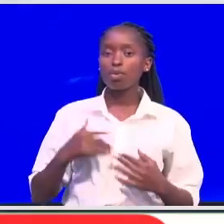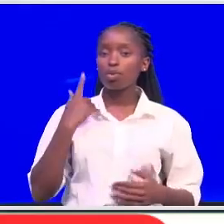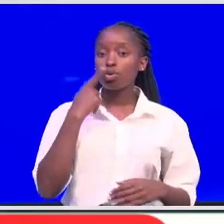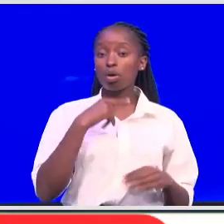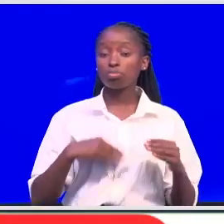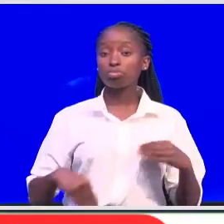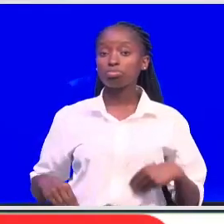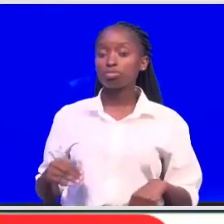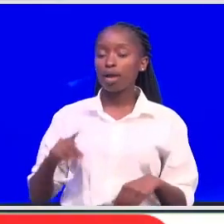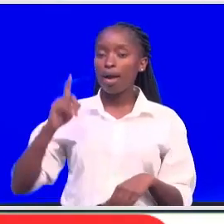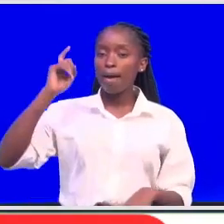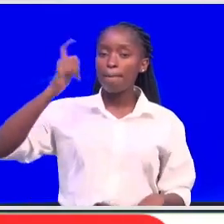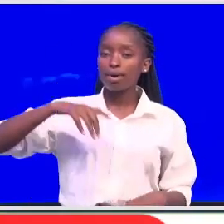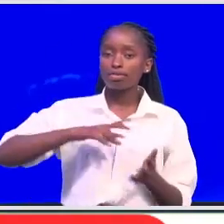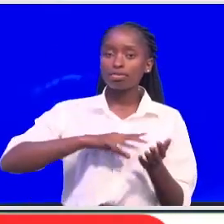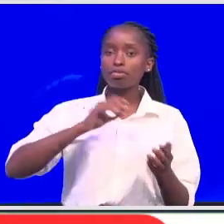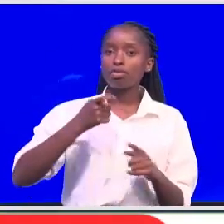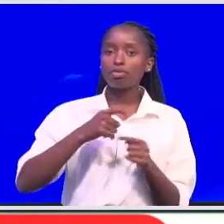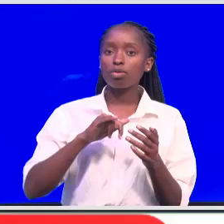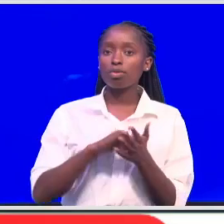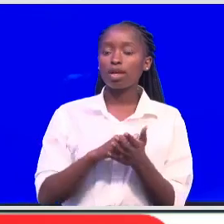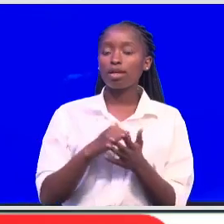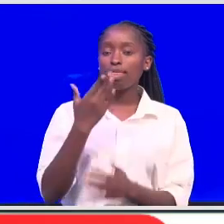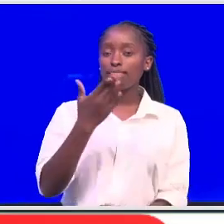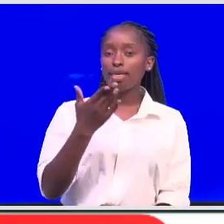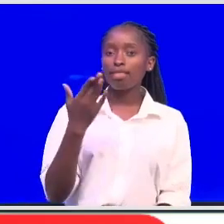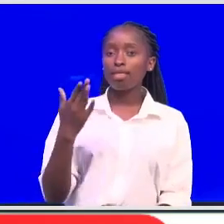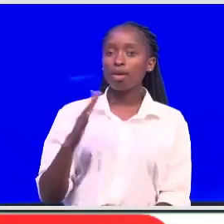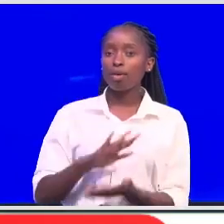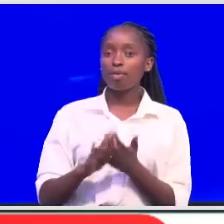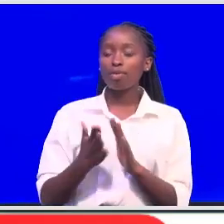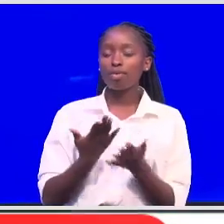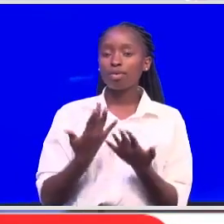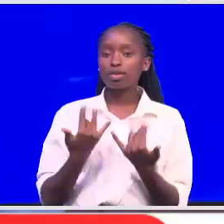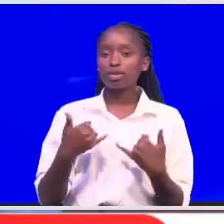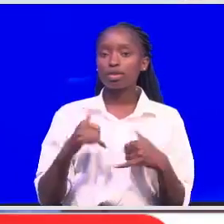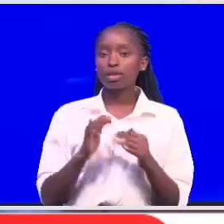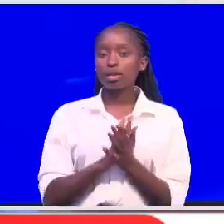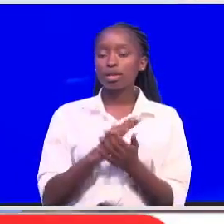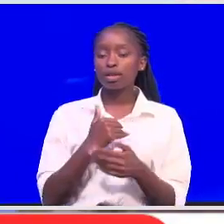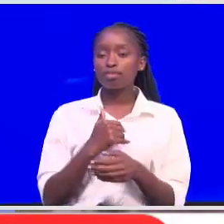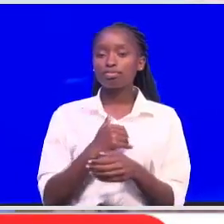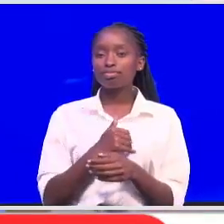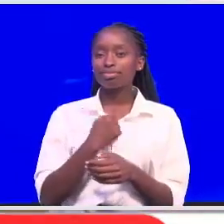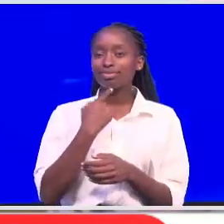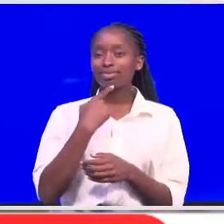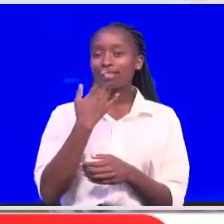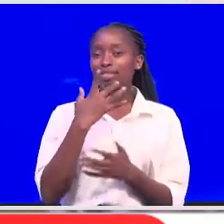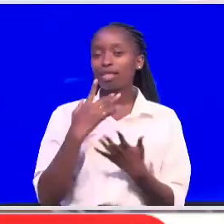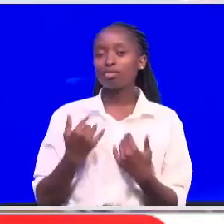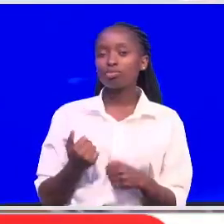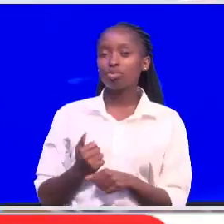corruption without undermining the independence of the judiciary.